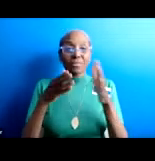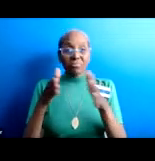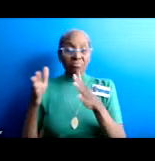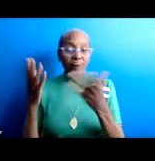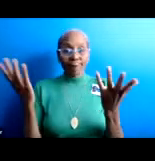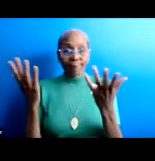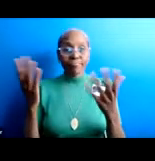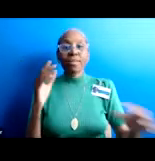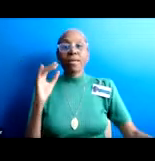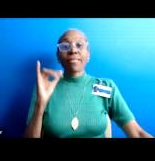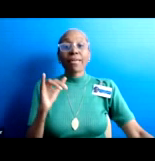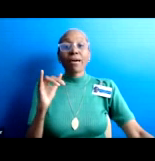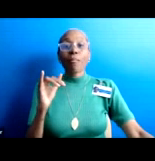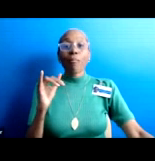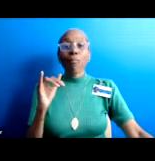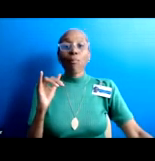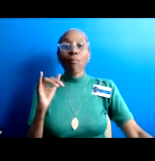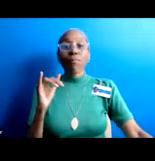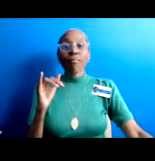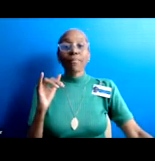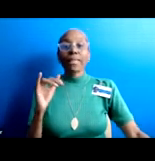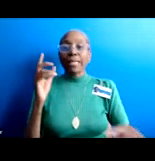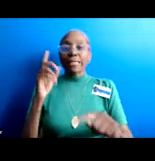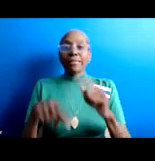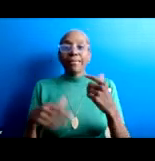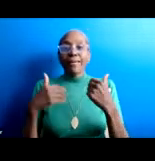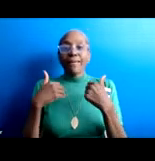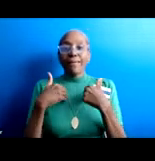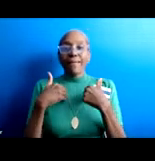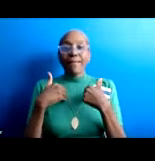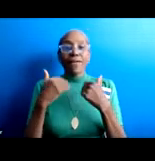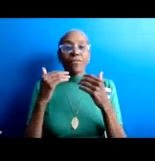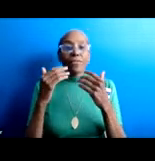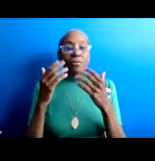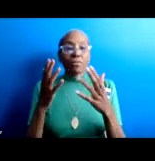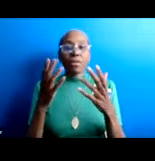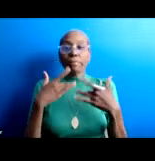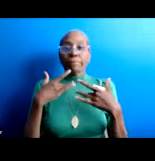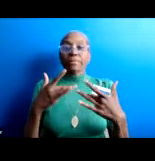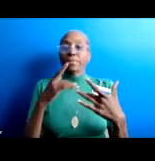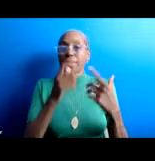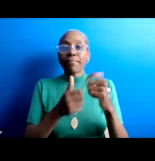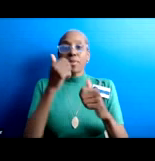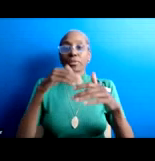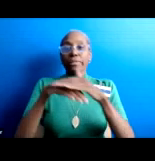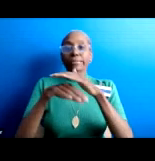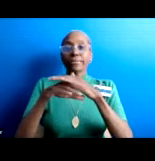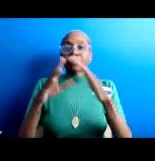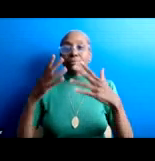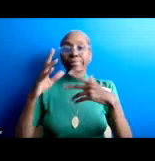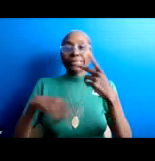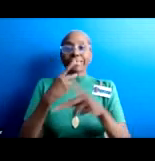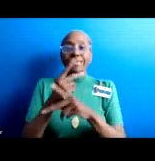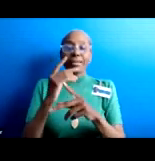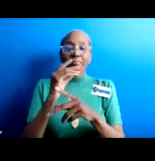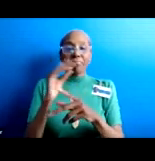that infographics can't have a tendency to not be the most accessible form of communicating sort